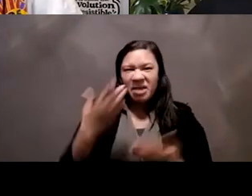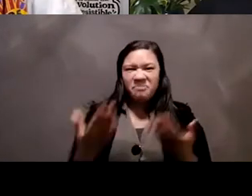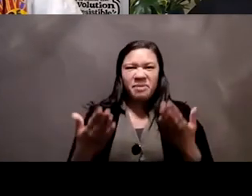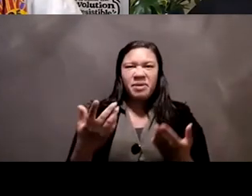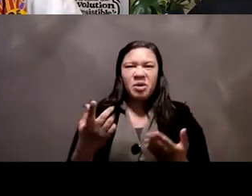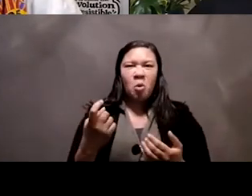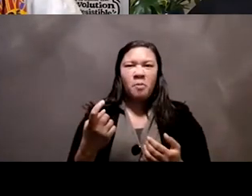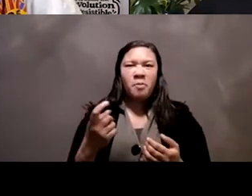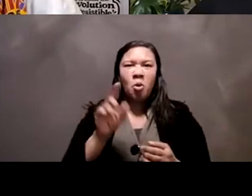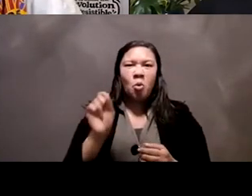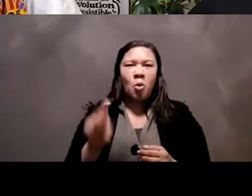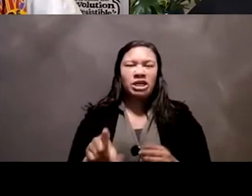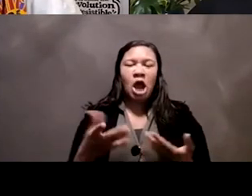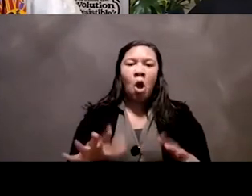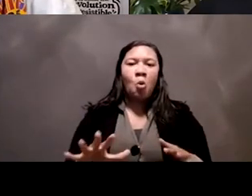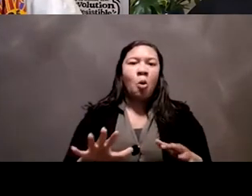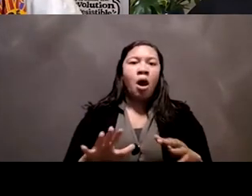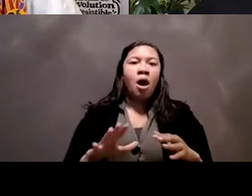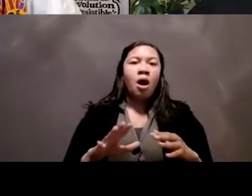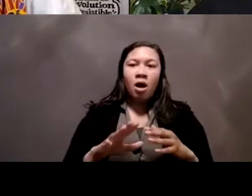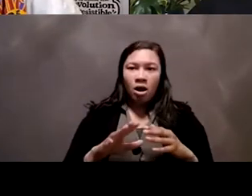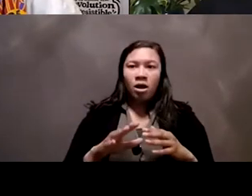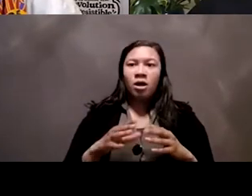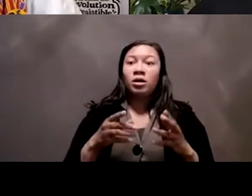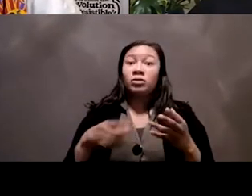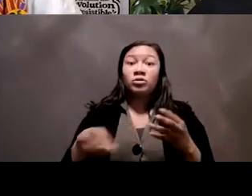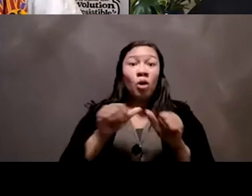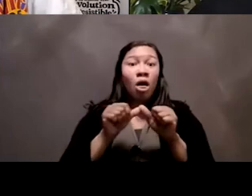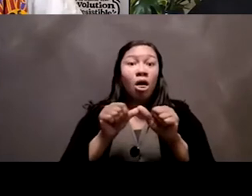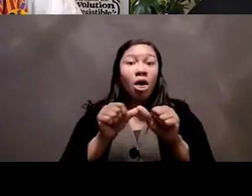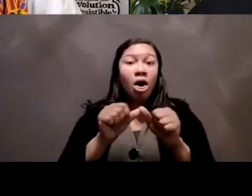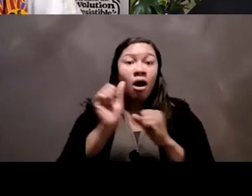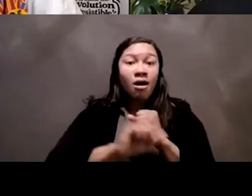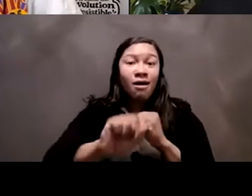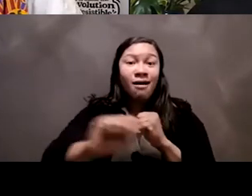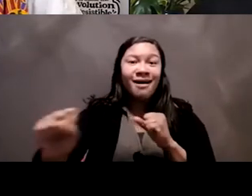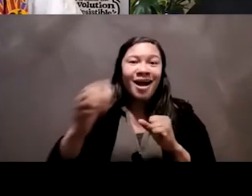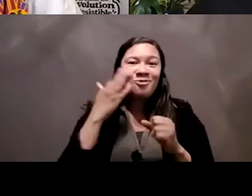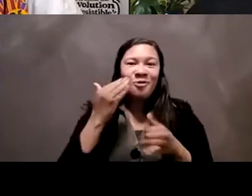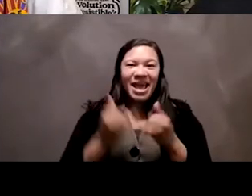hold everyone. I know we're at the end of a very long day.